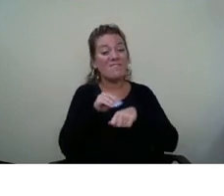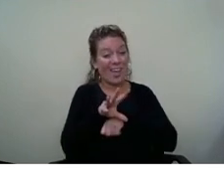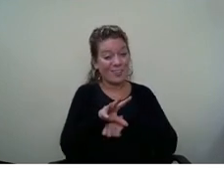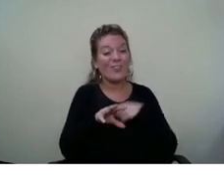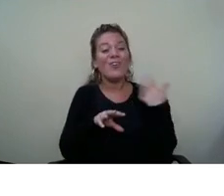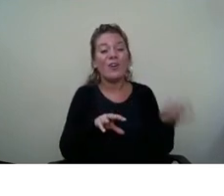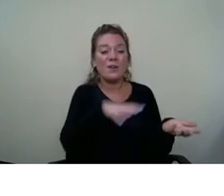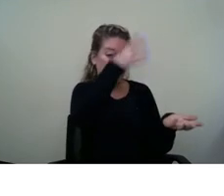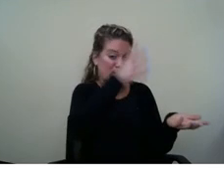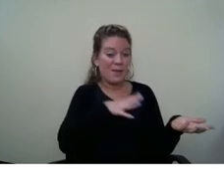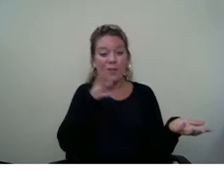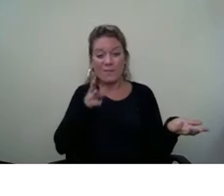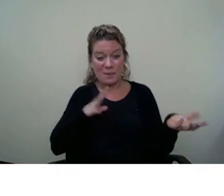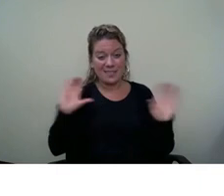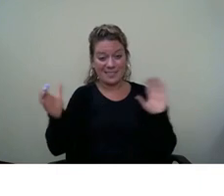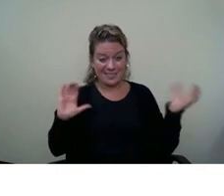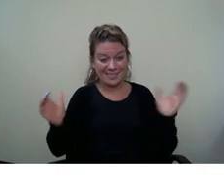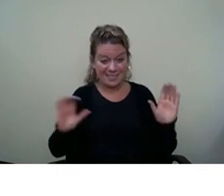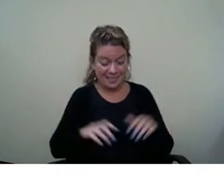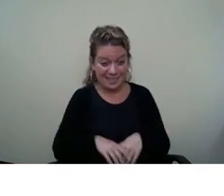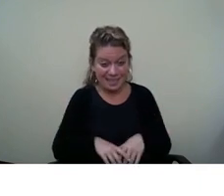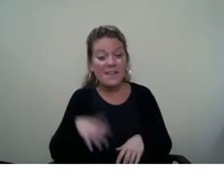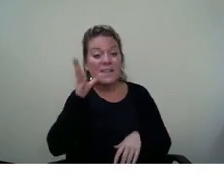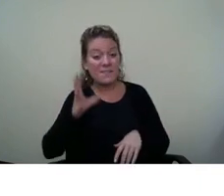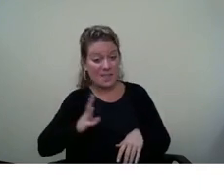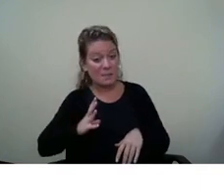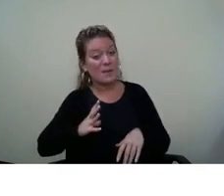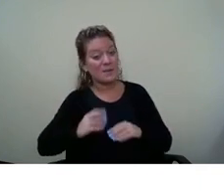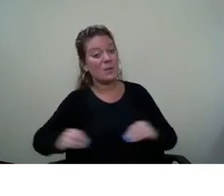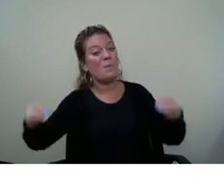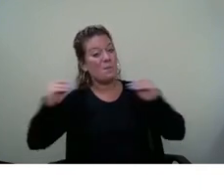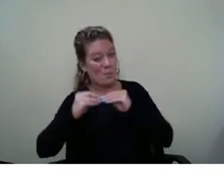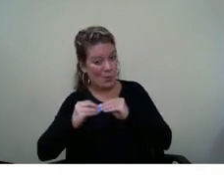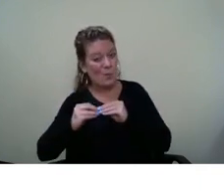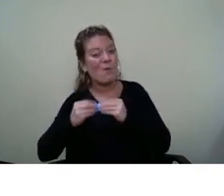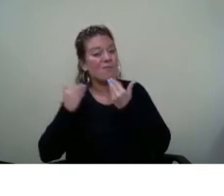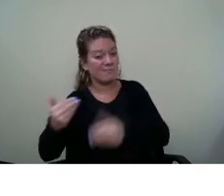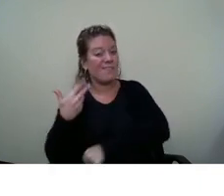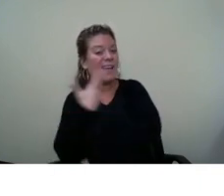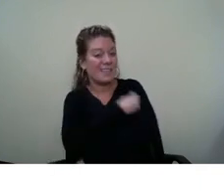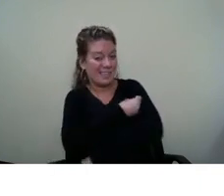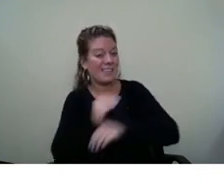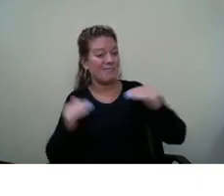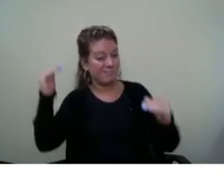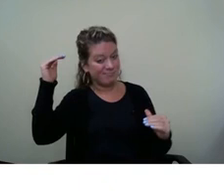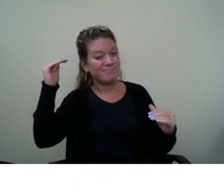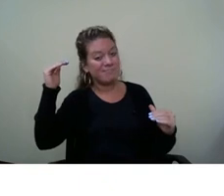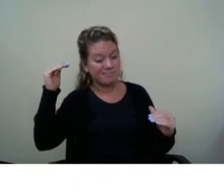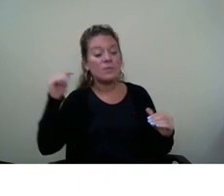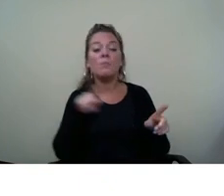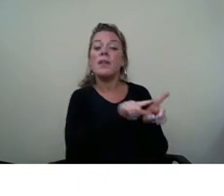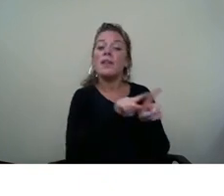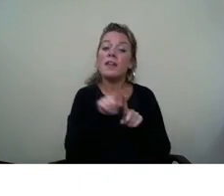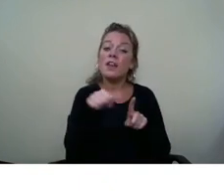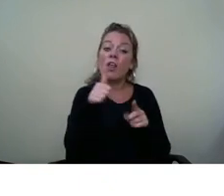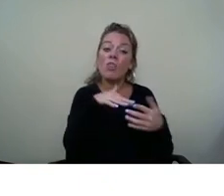interestingly, females do make up a larger proportion of vaccine hesitant people, but in another study, it showed that they were